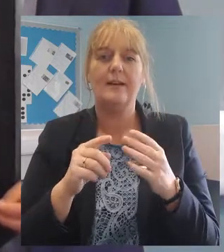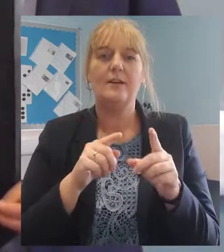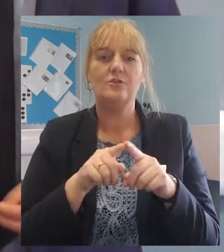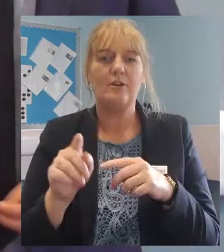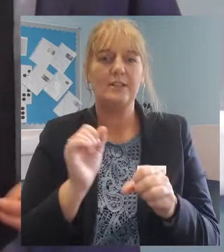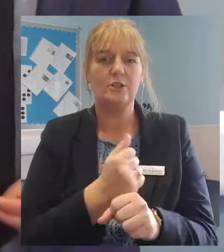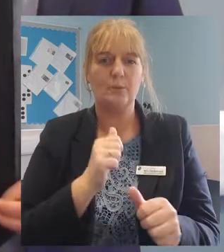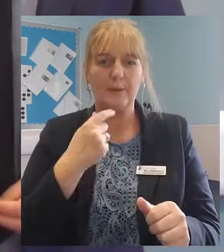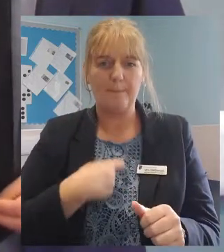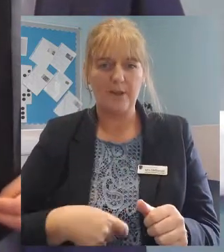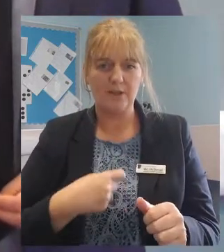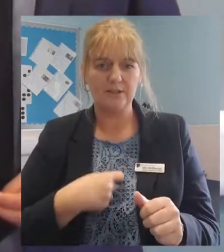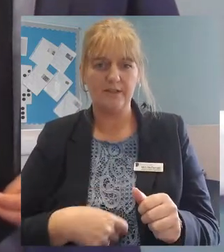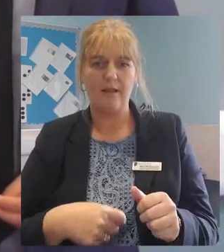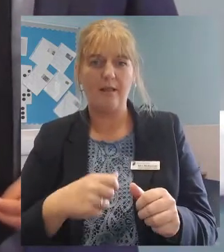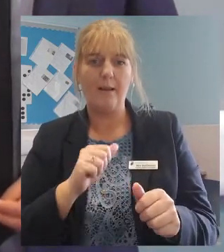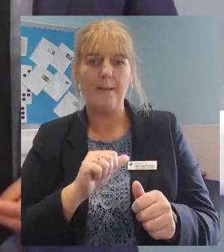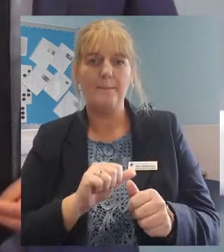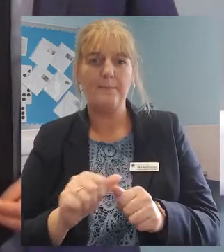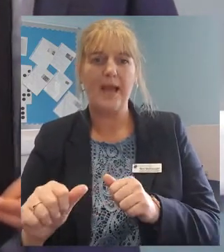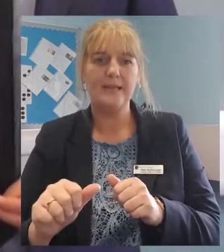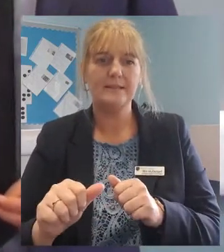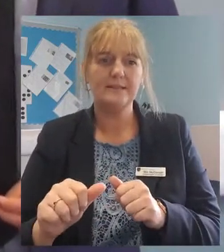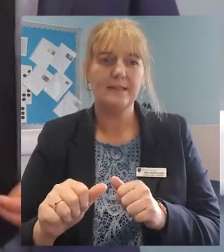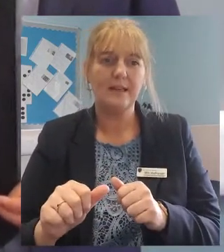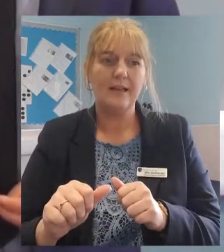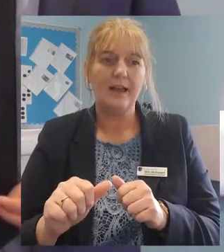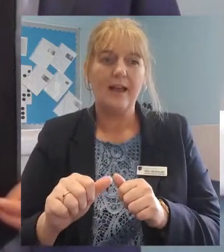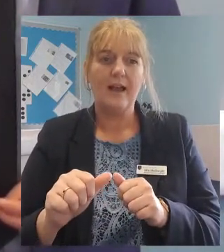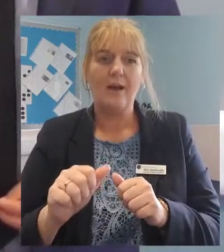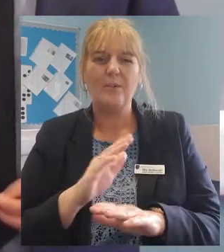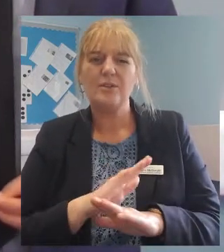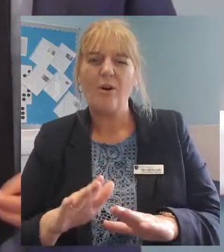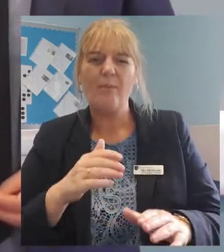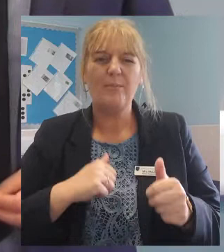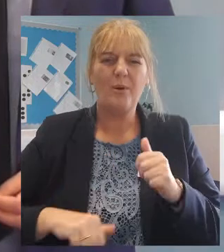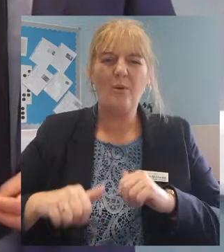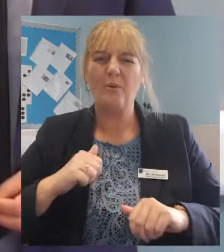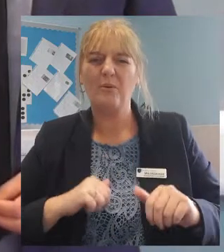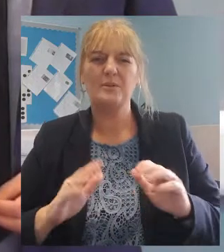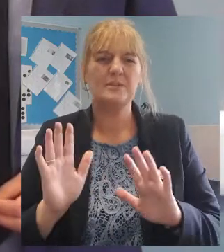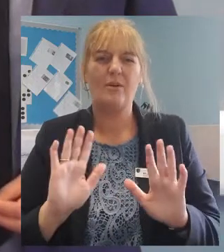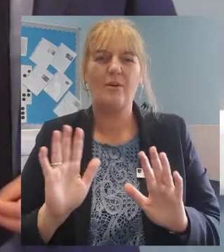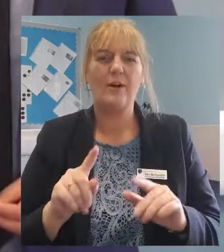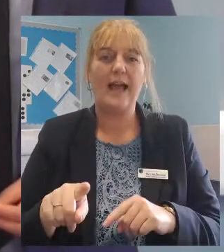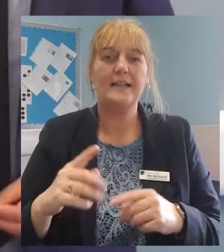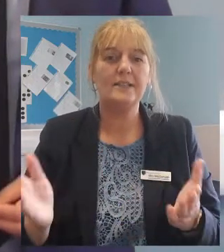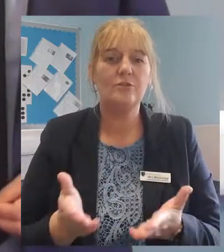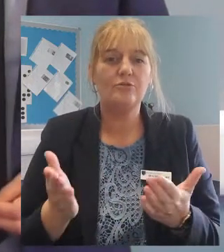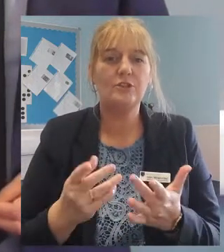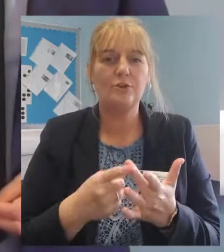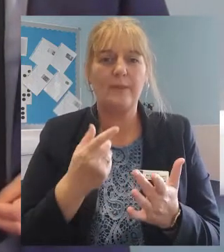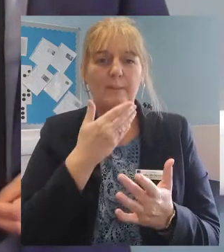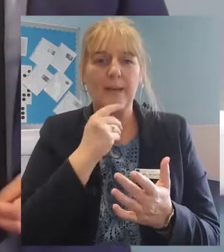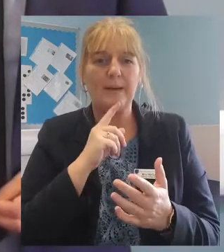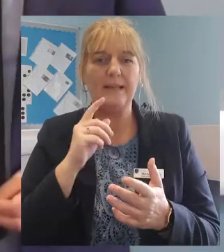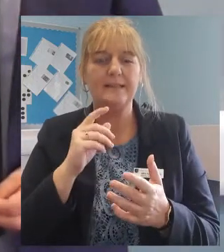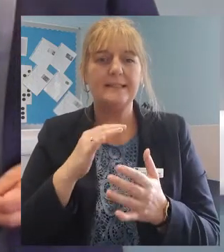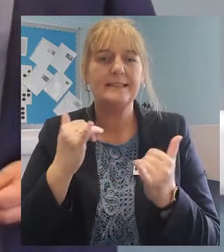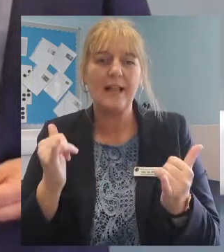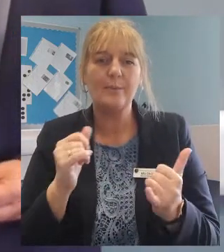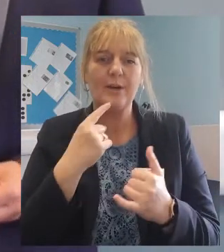best without bragging, and to encourage others to achieve their best without being critical or jealous of their